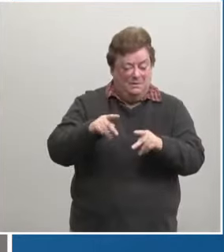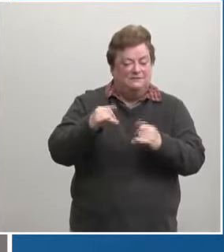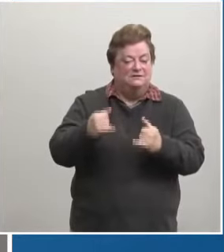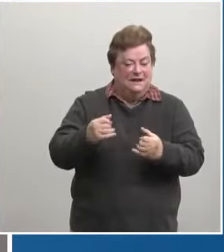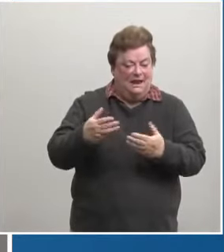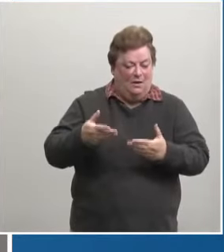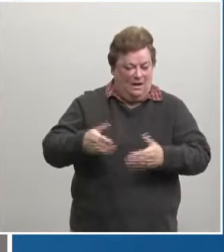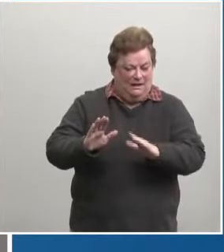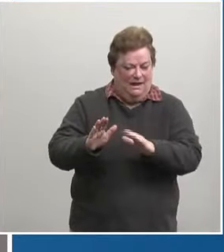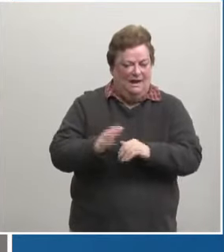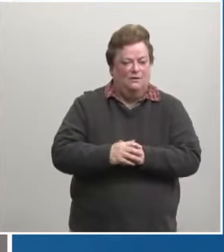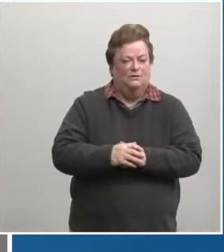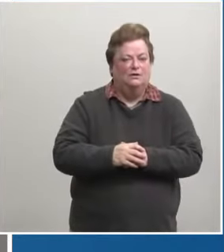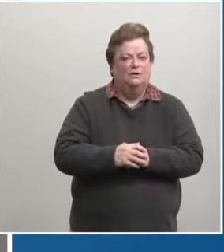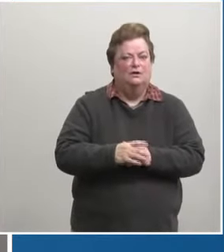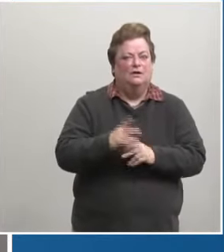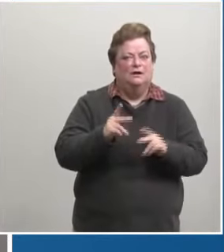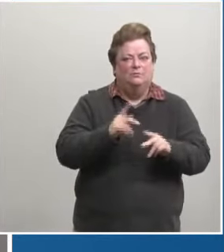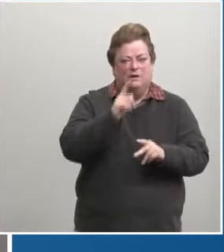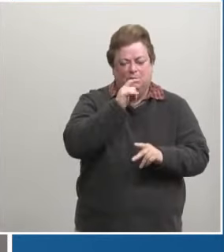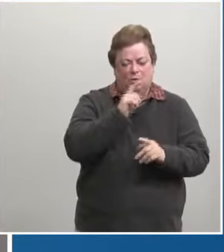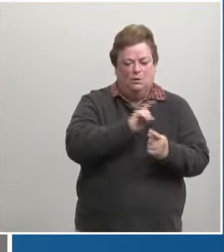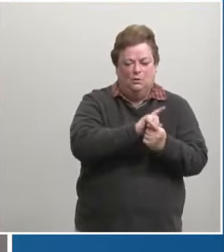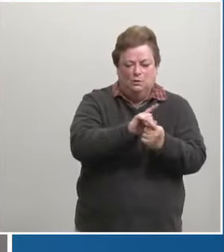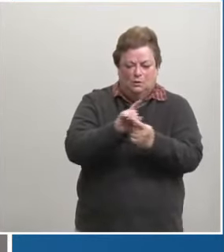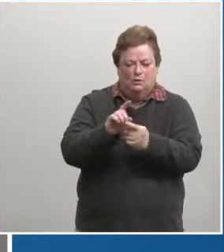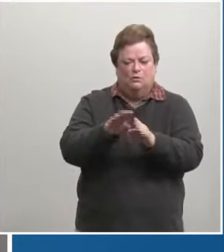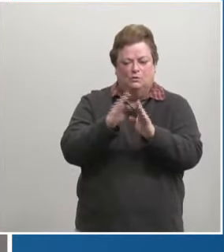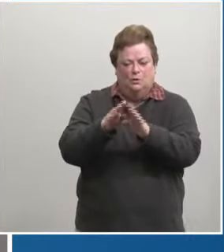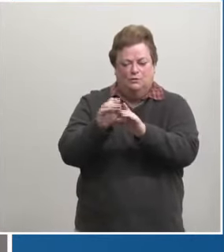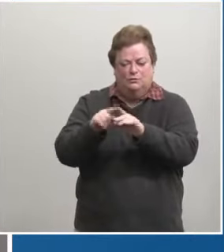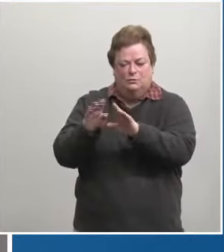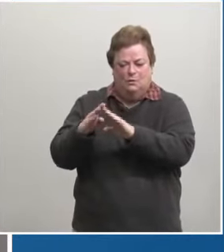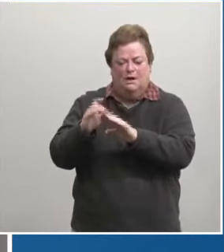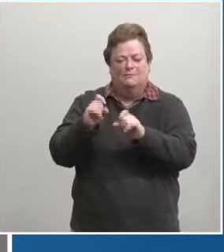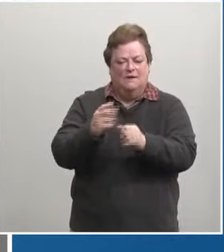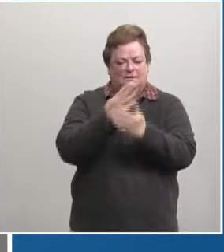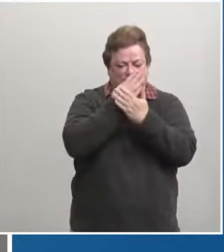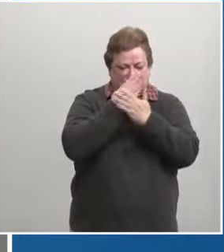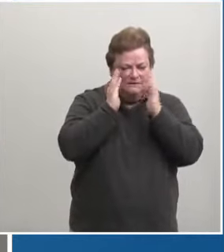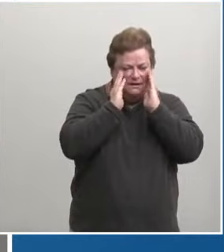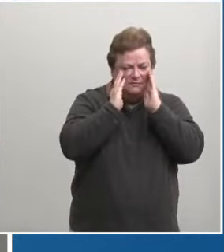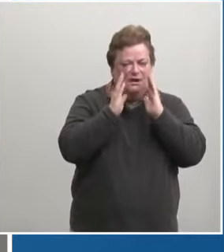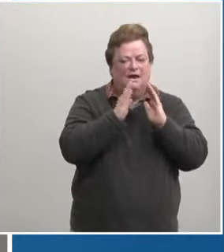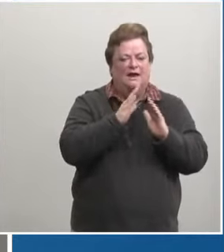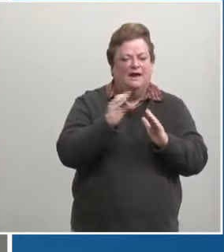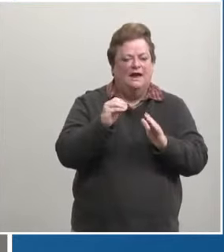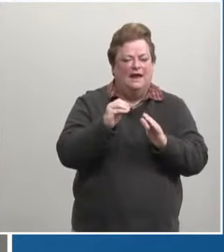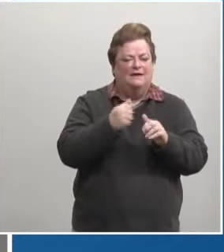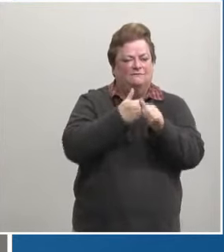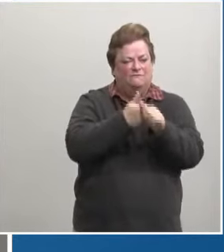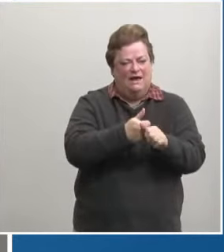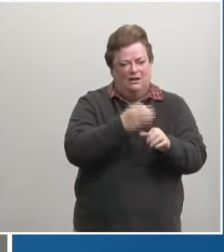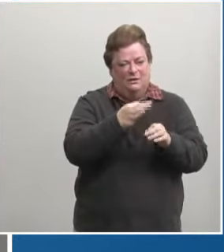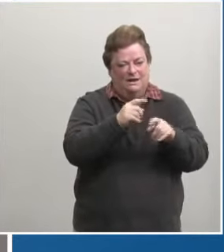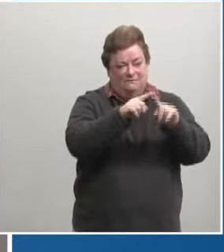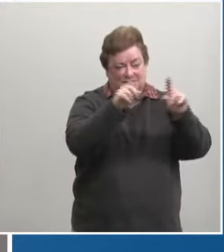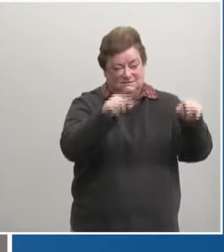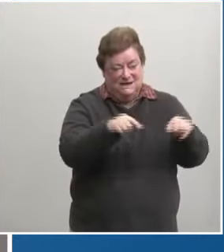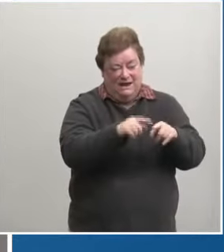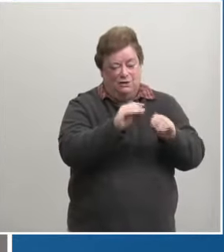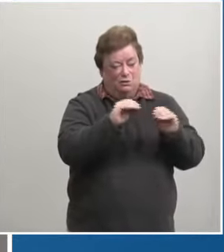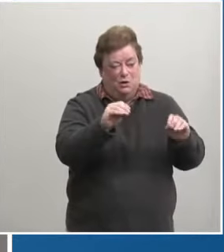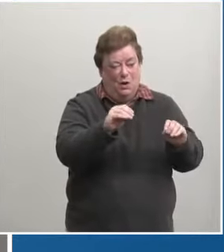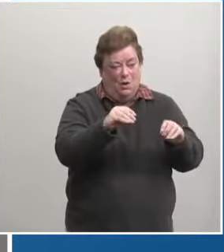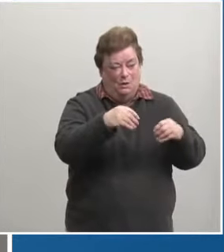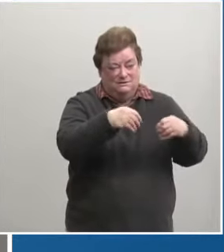All individuals conducting door-to-door sales shall wear a face covering and abide by the no solicitation posting at any